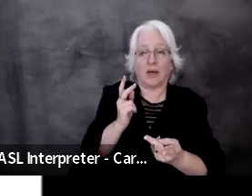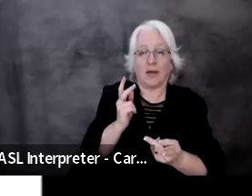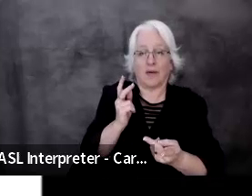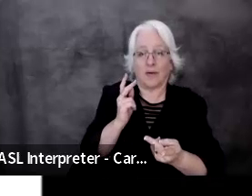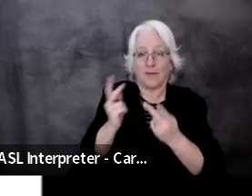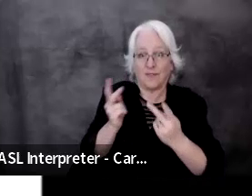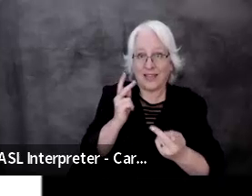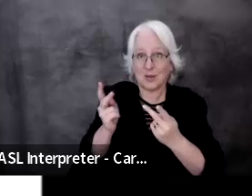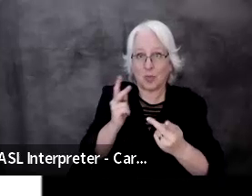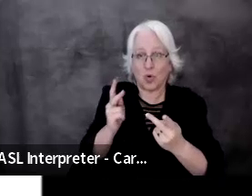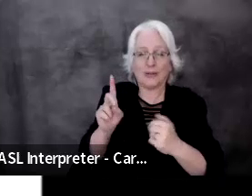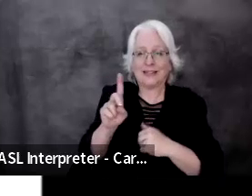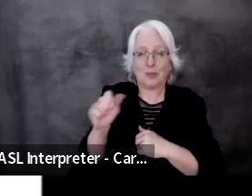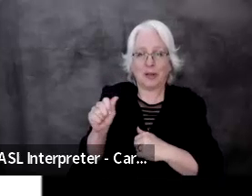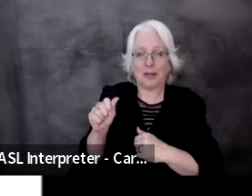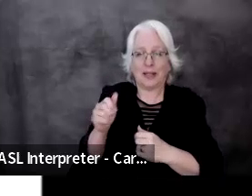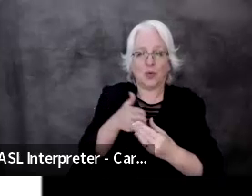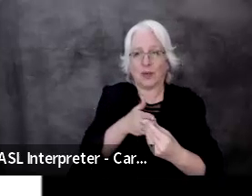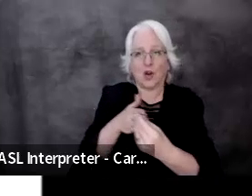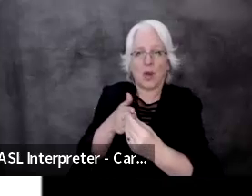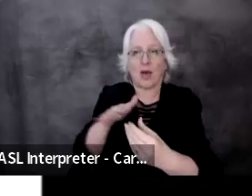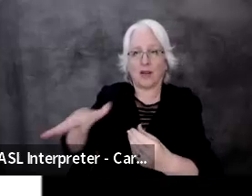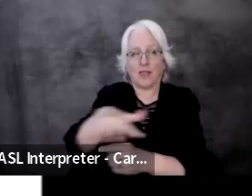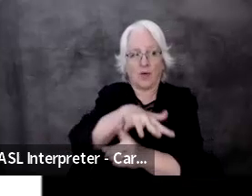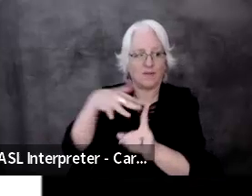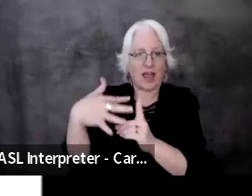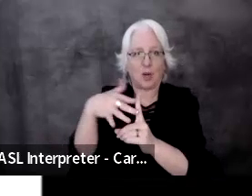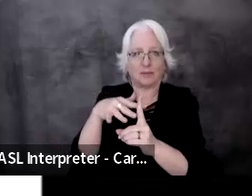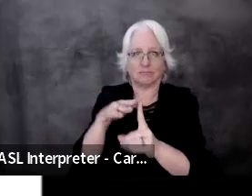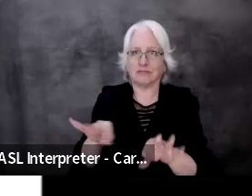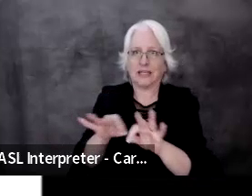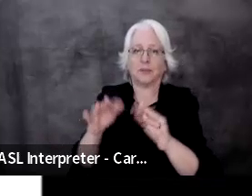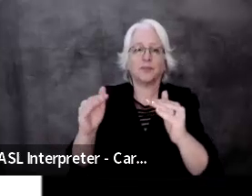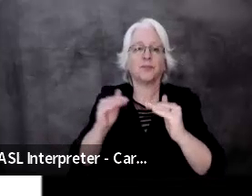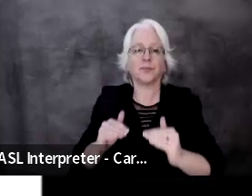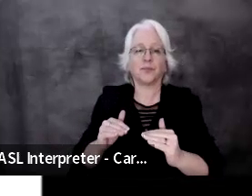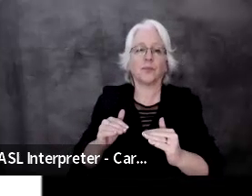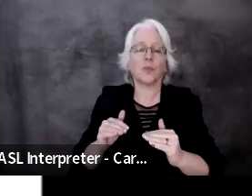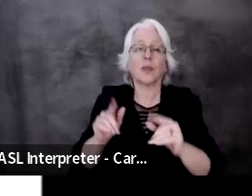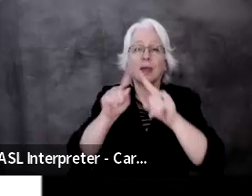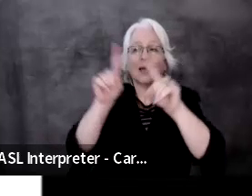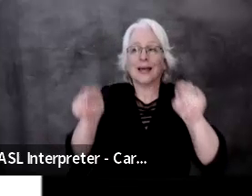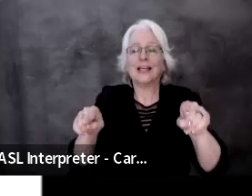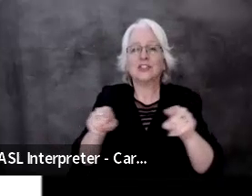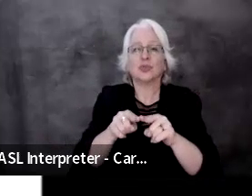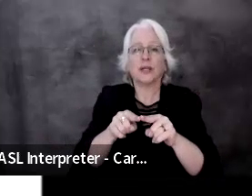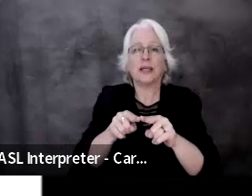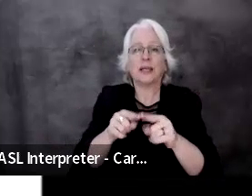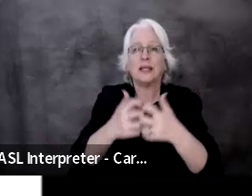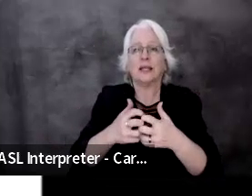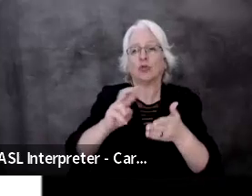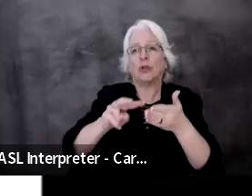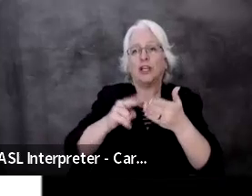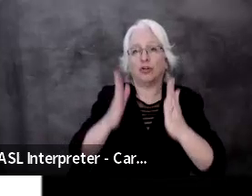disabilities navigate their surroundings. Very key. Screen readers and keyboard navigation allows people with